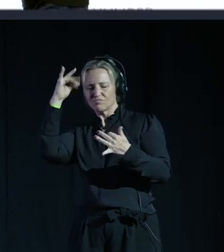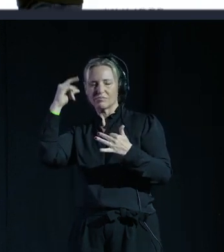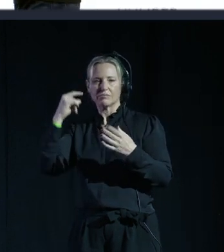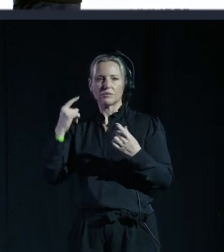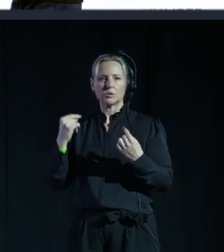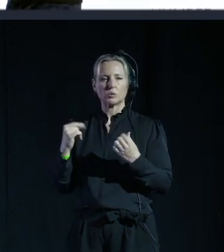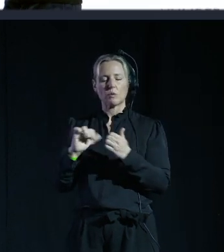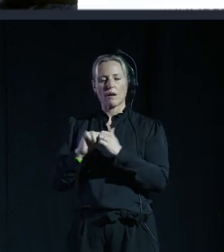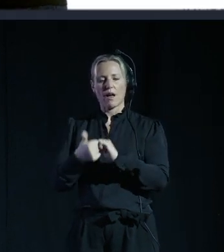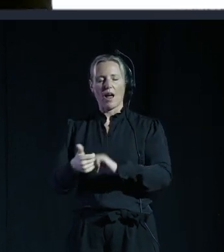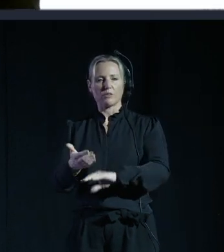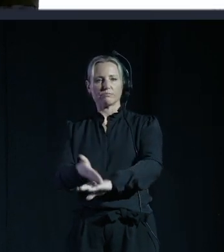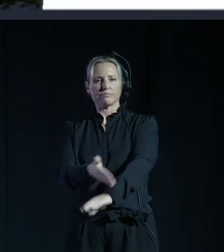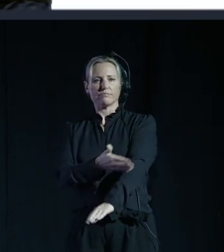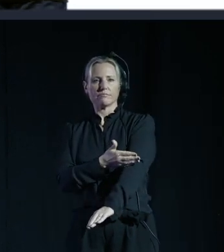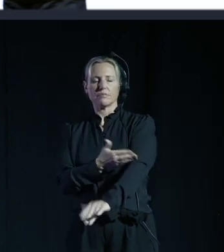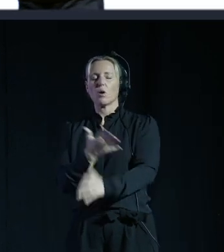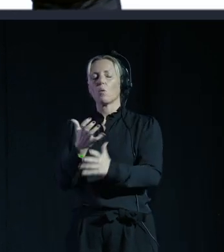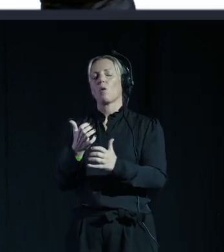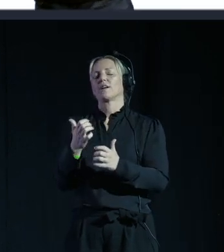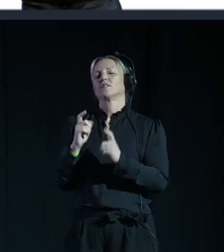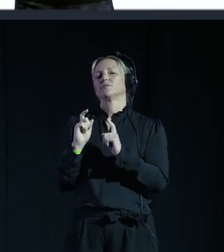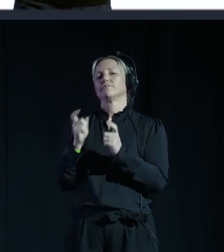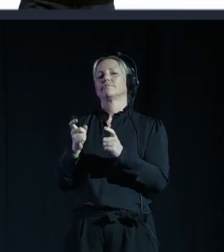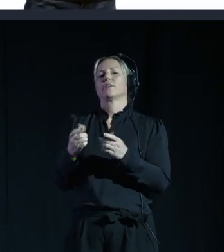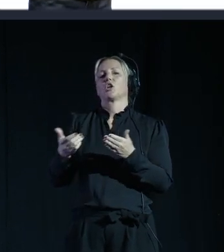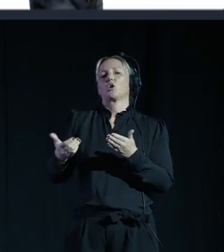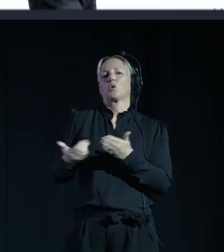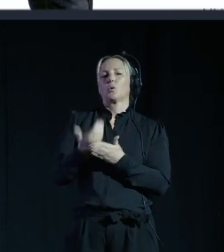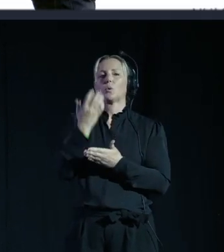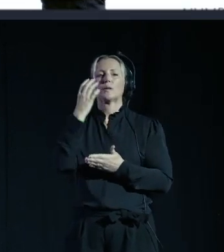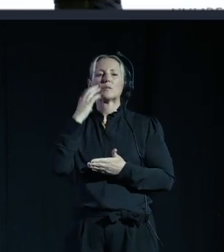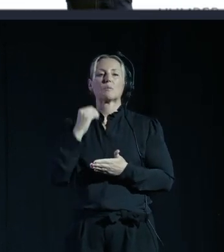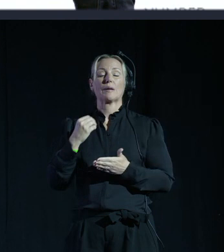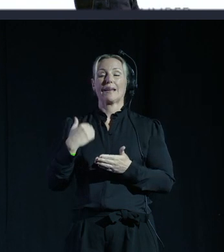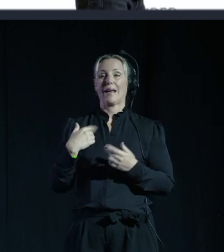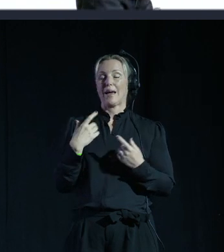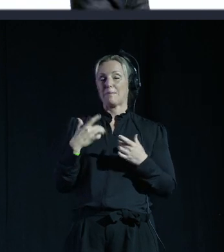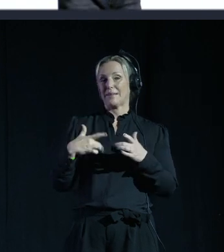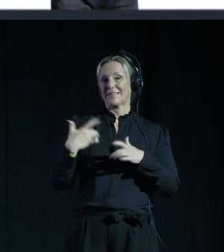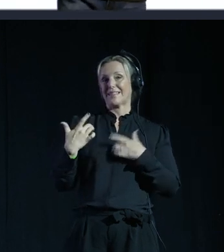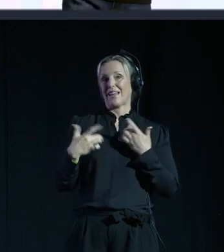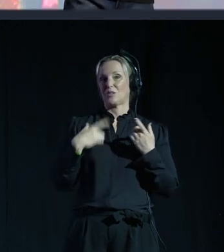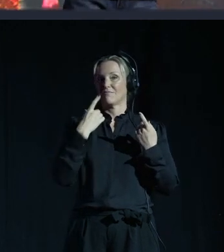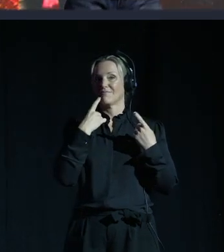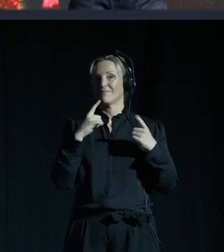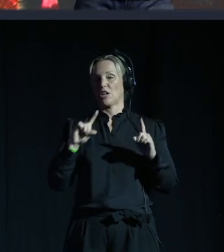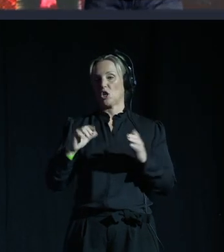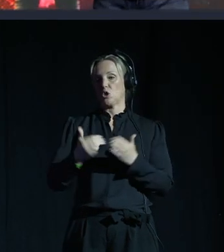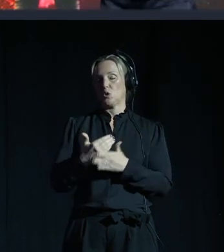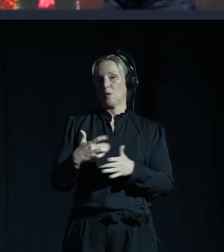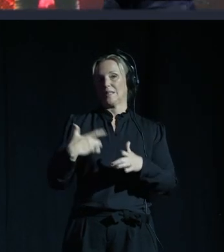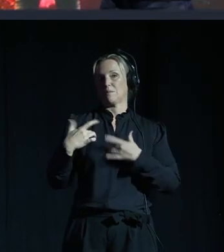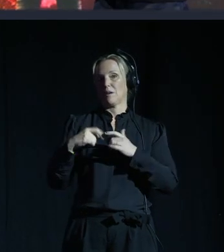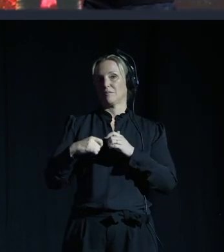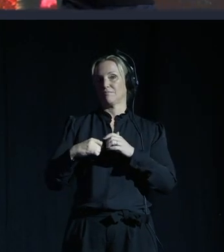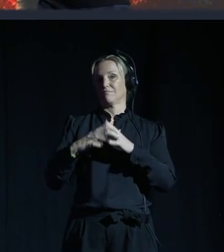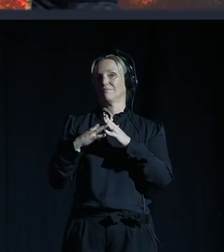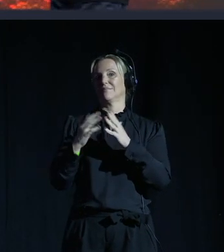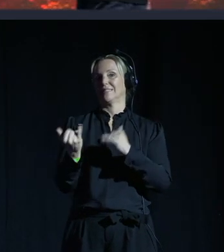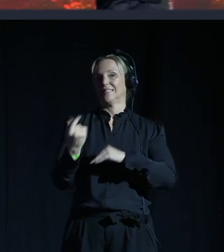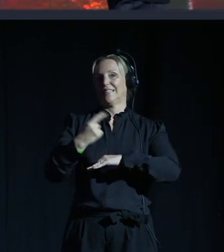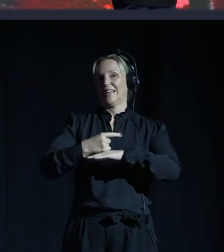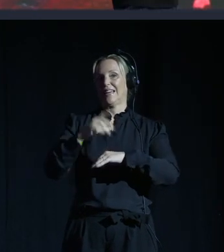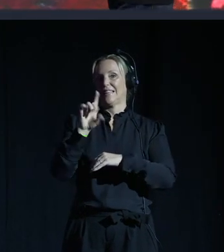is to provide you with a new experience. And so I'm excited to say that new experience we're launching today is called